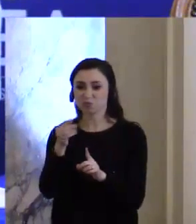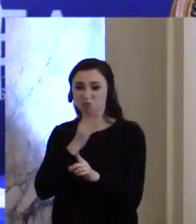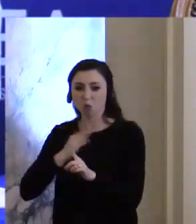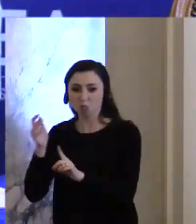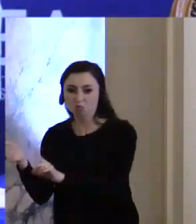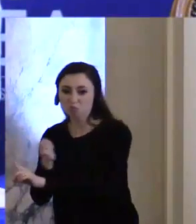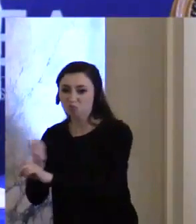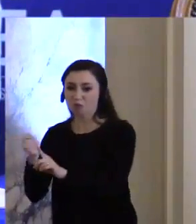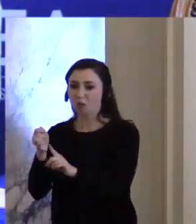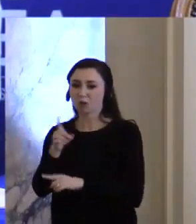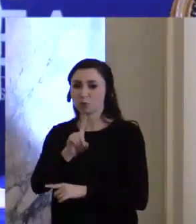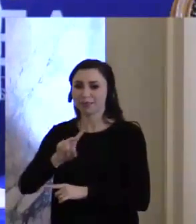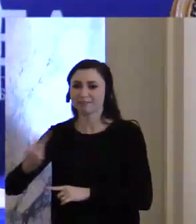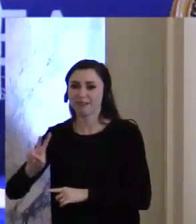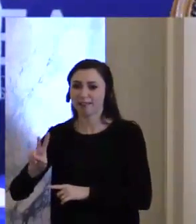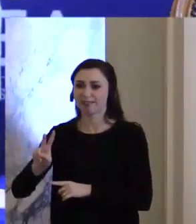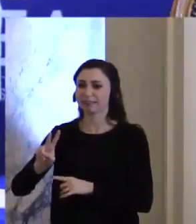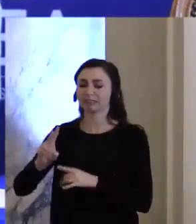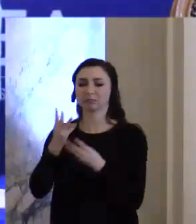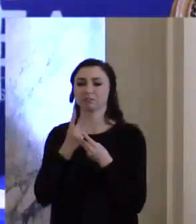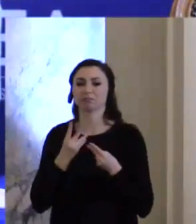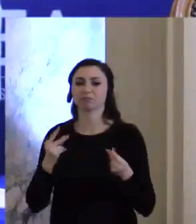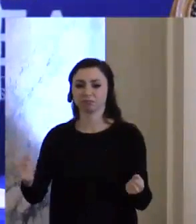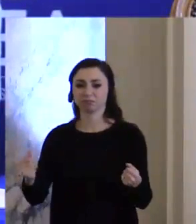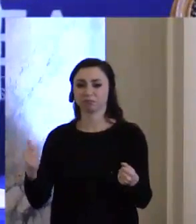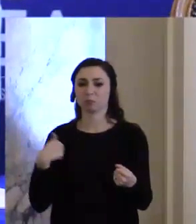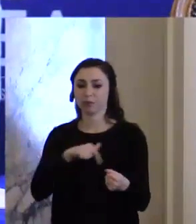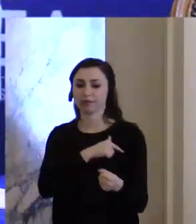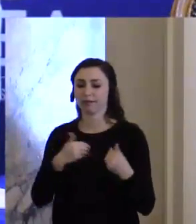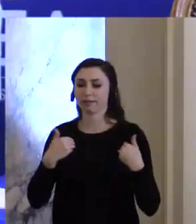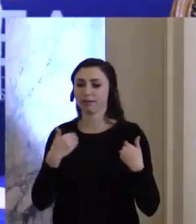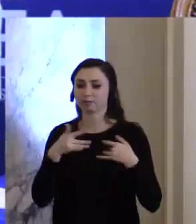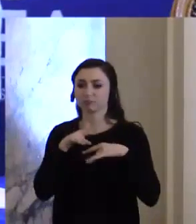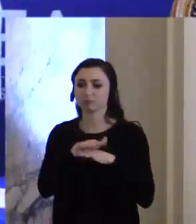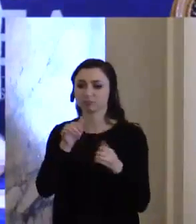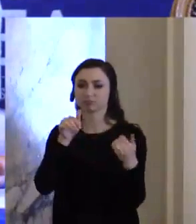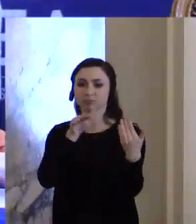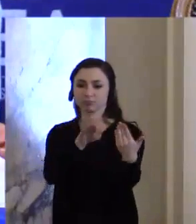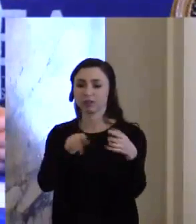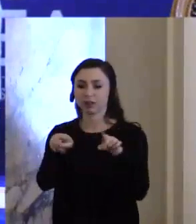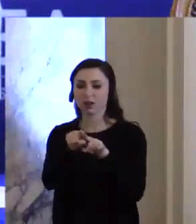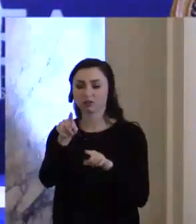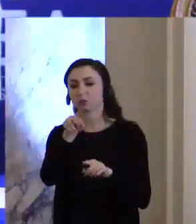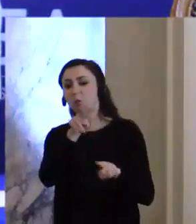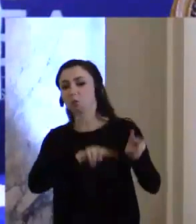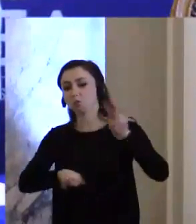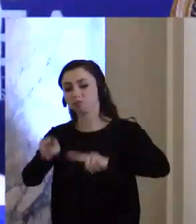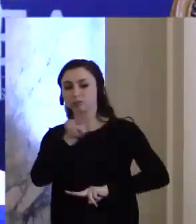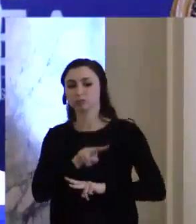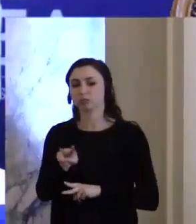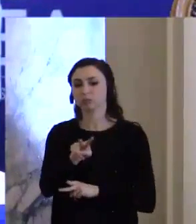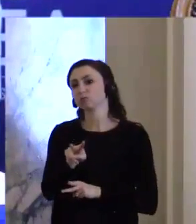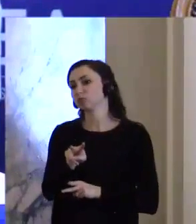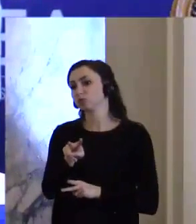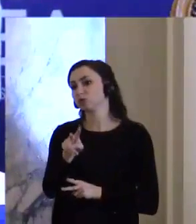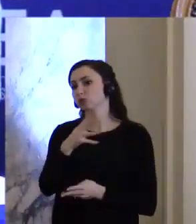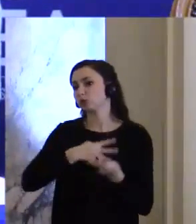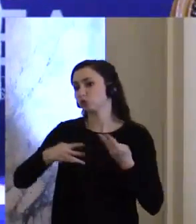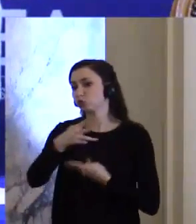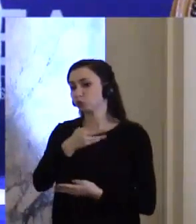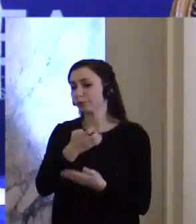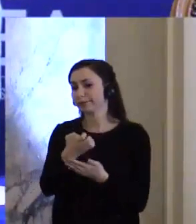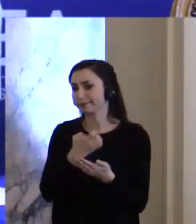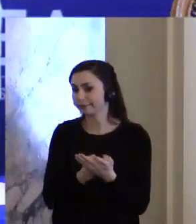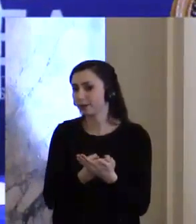an integral approach that also looks at the socio-economic elements in many households